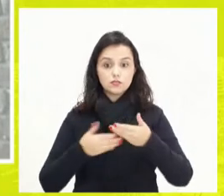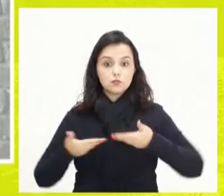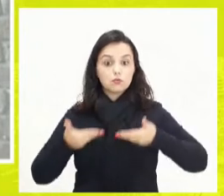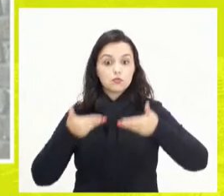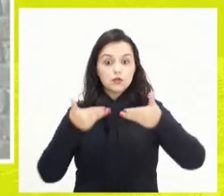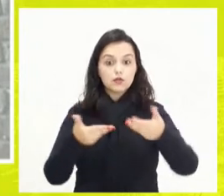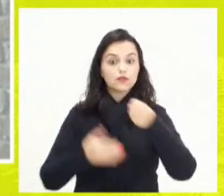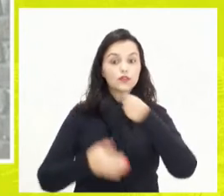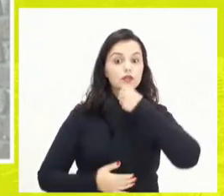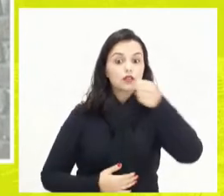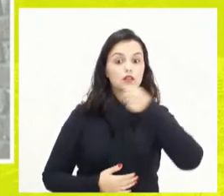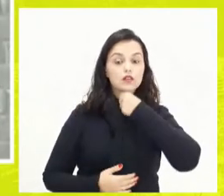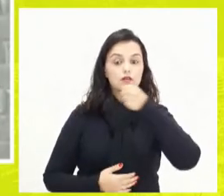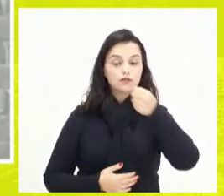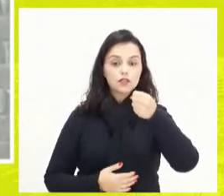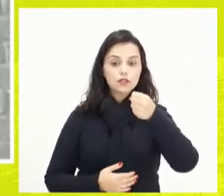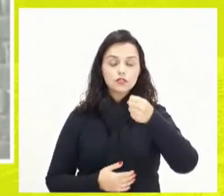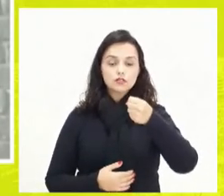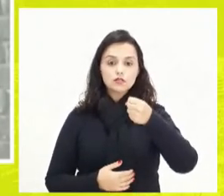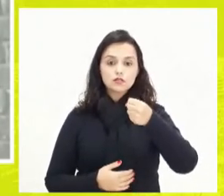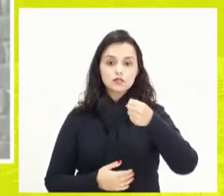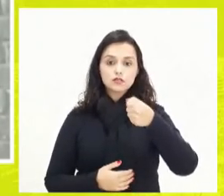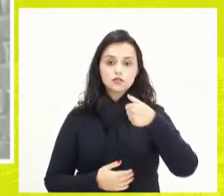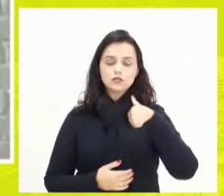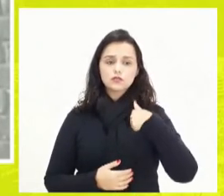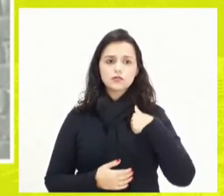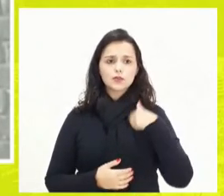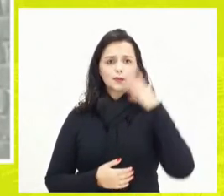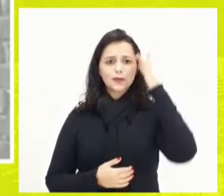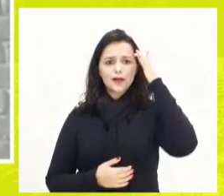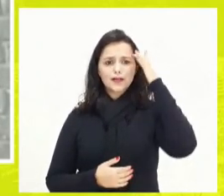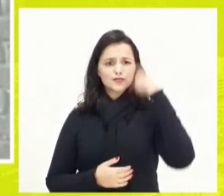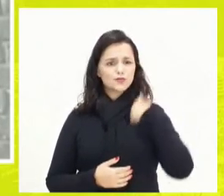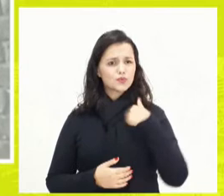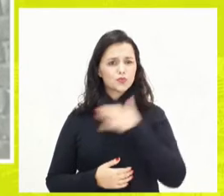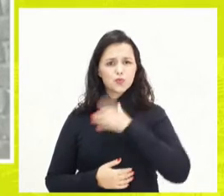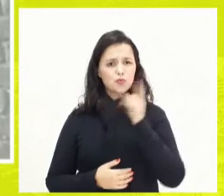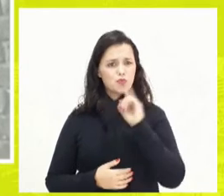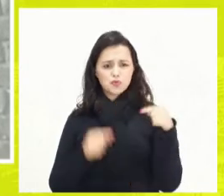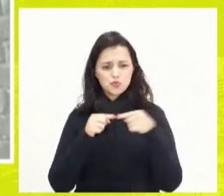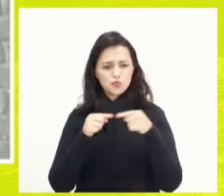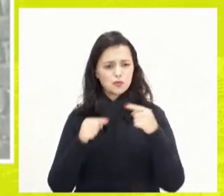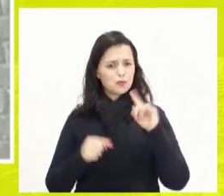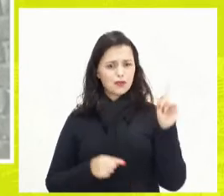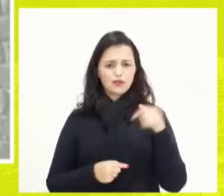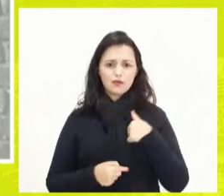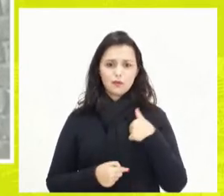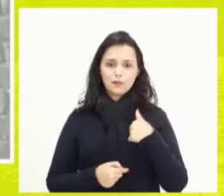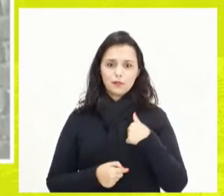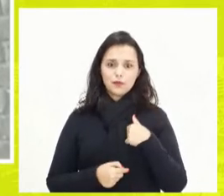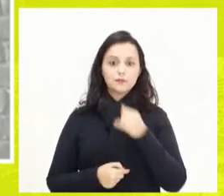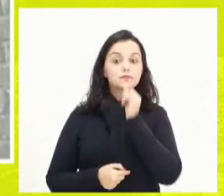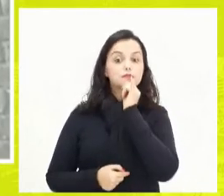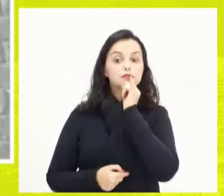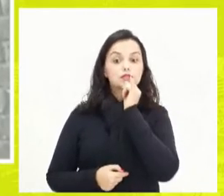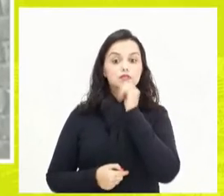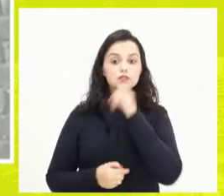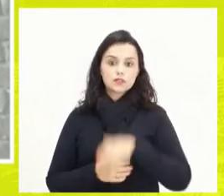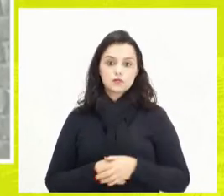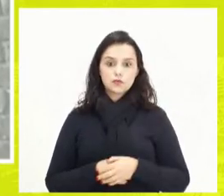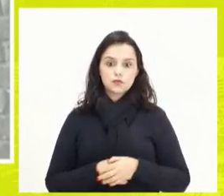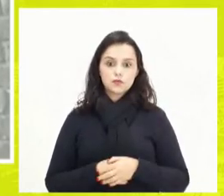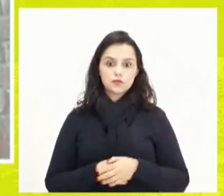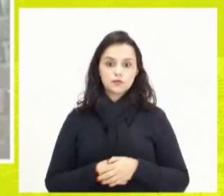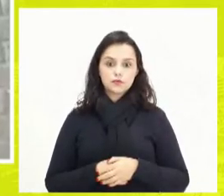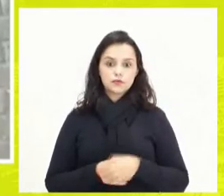interview or check something in a way i don't see a fit let me give you a pr an example